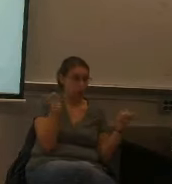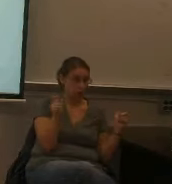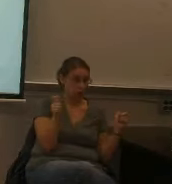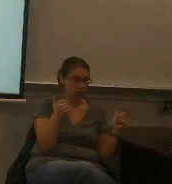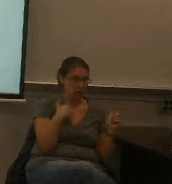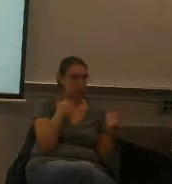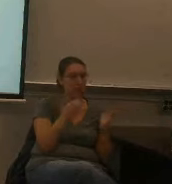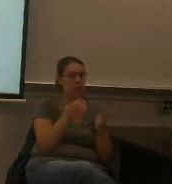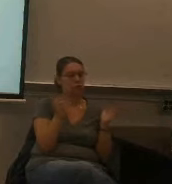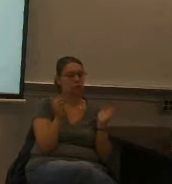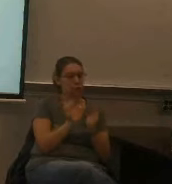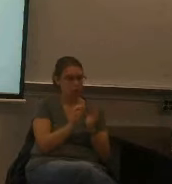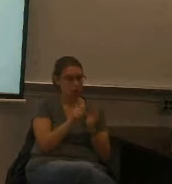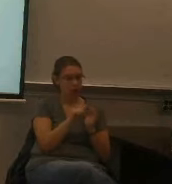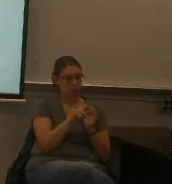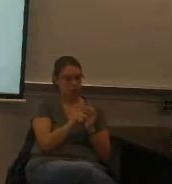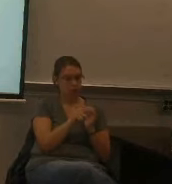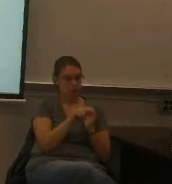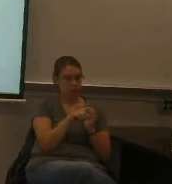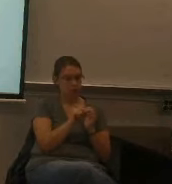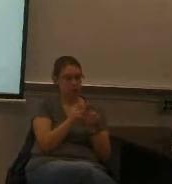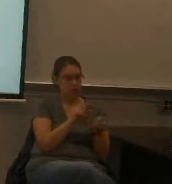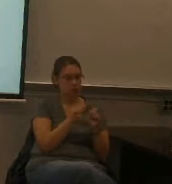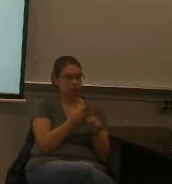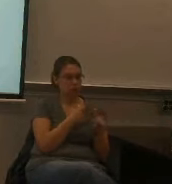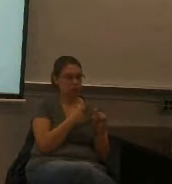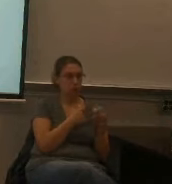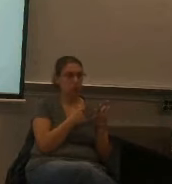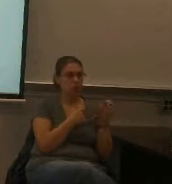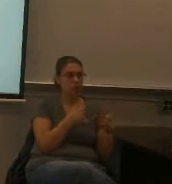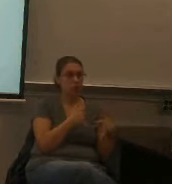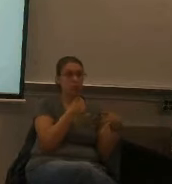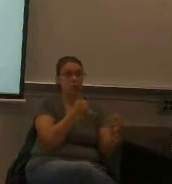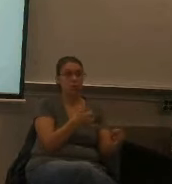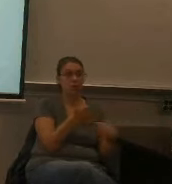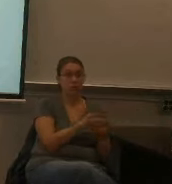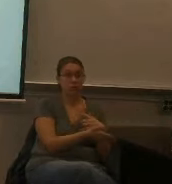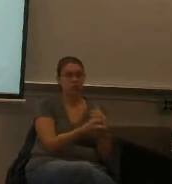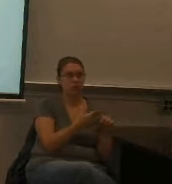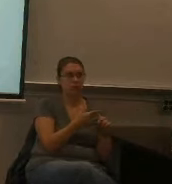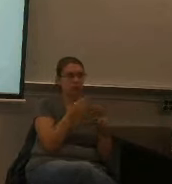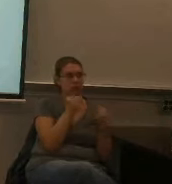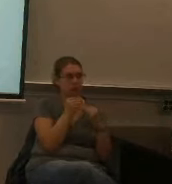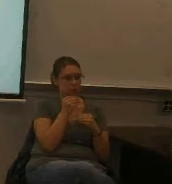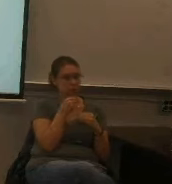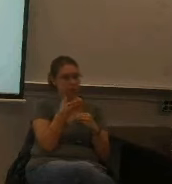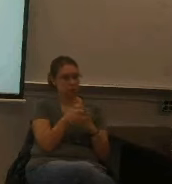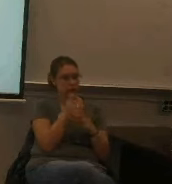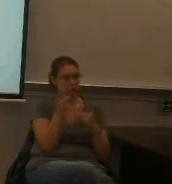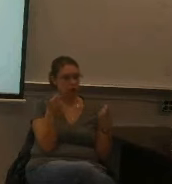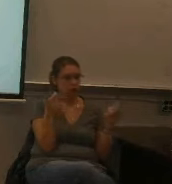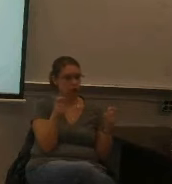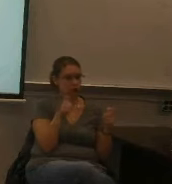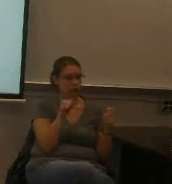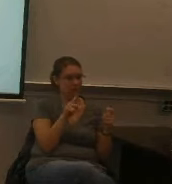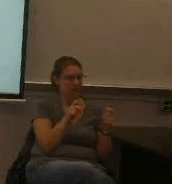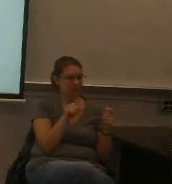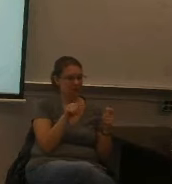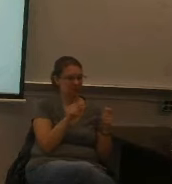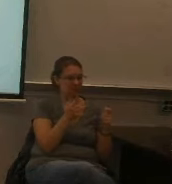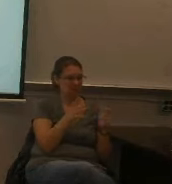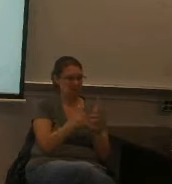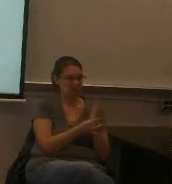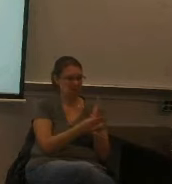lot of small lake trout, and they switched over from a trophy fishery to an actually edible fish, because large lake trout are pretty